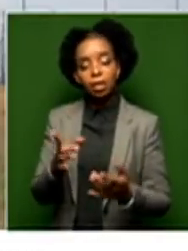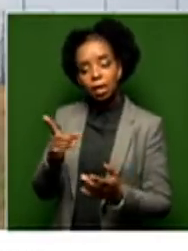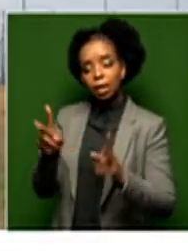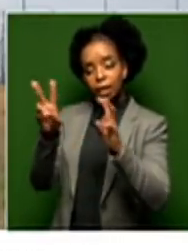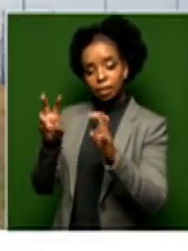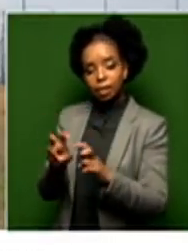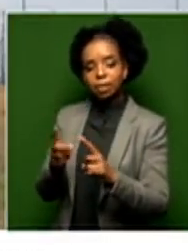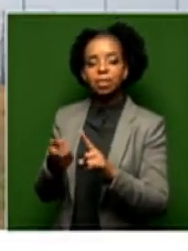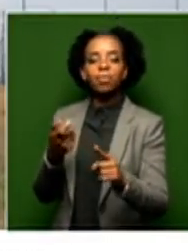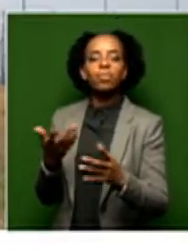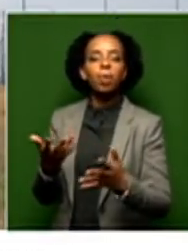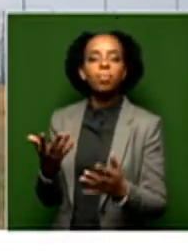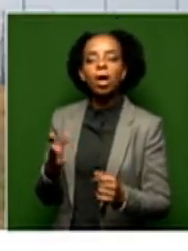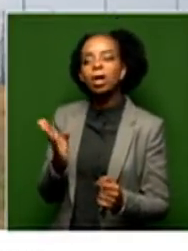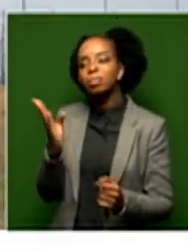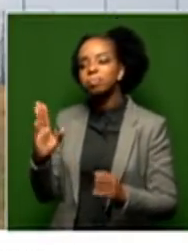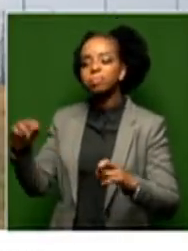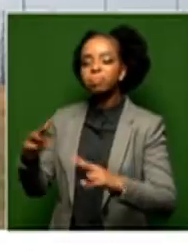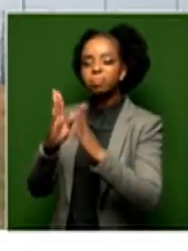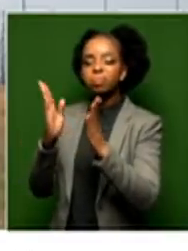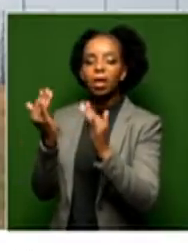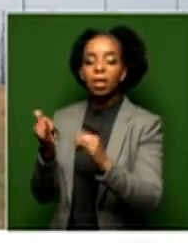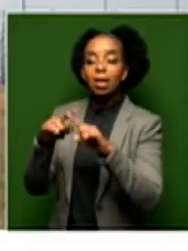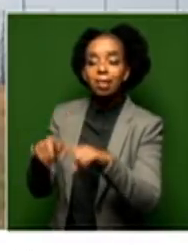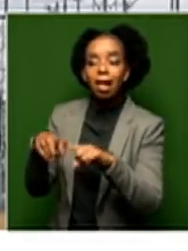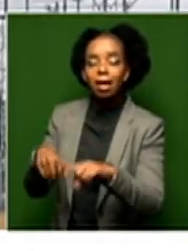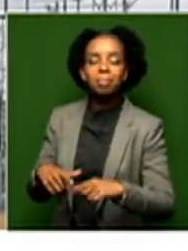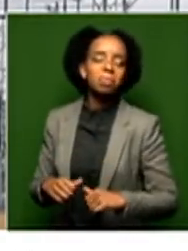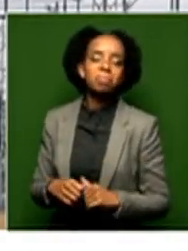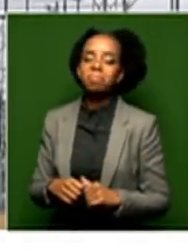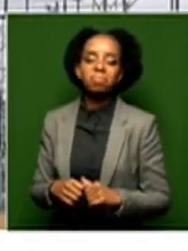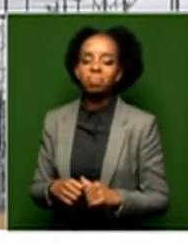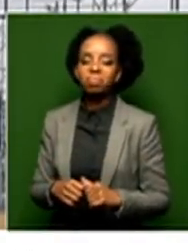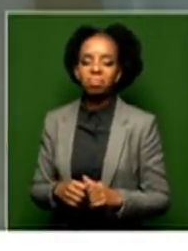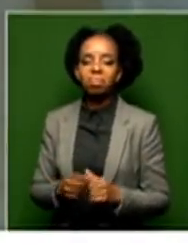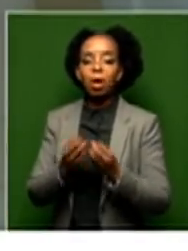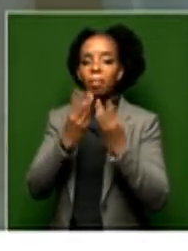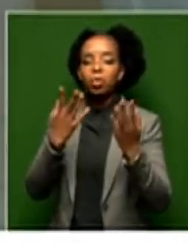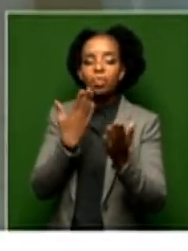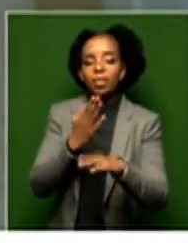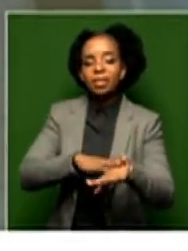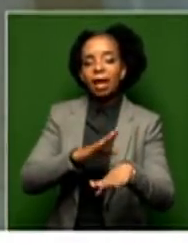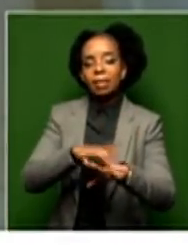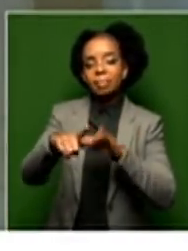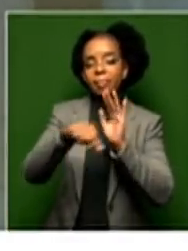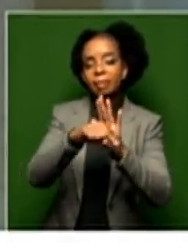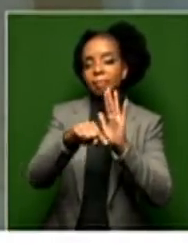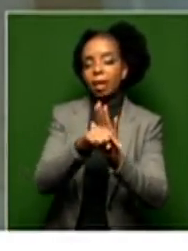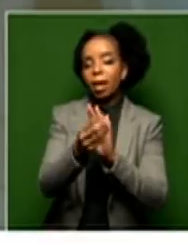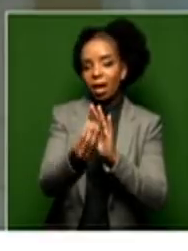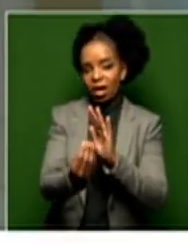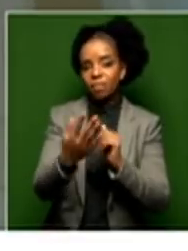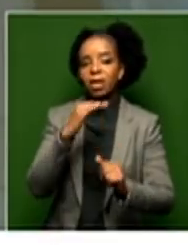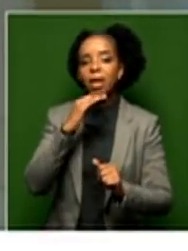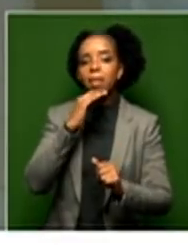being old and unreliable. Eskom's energy availability factor has declined. That means there's less generation